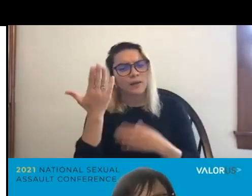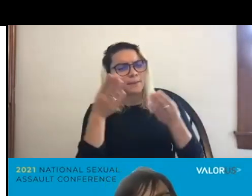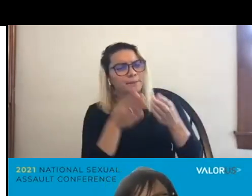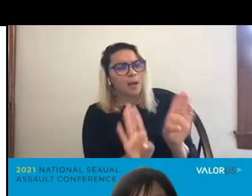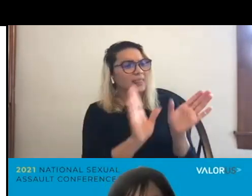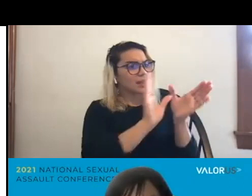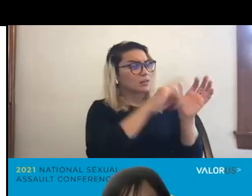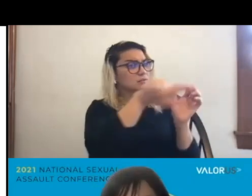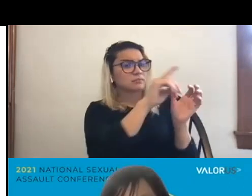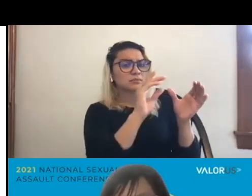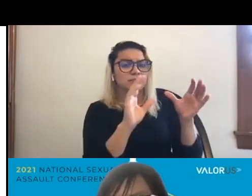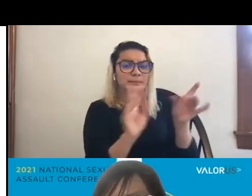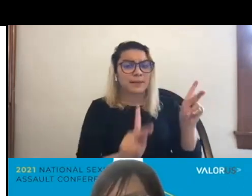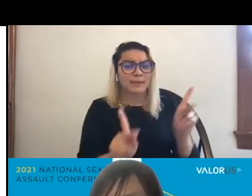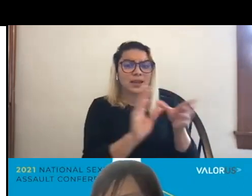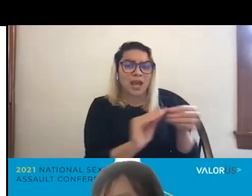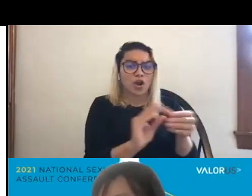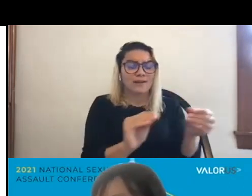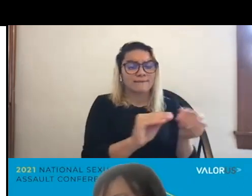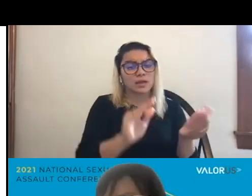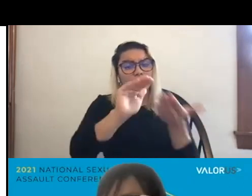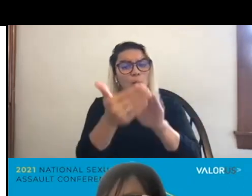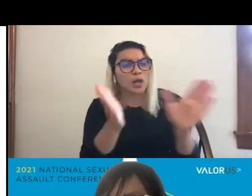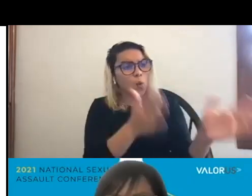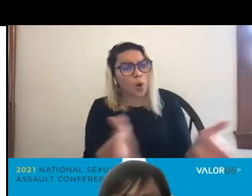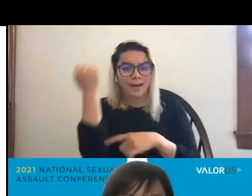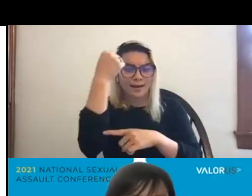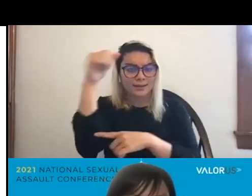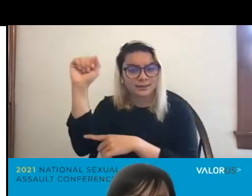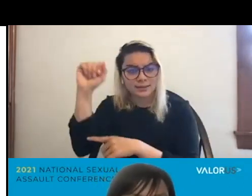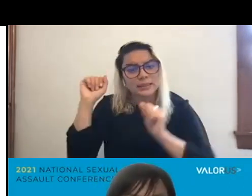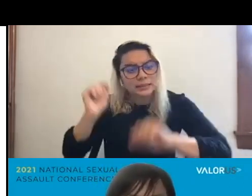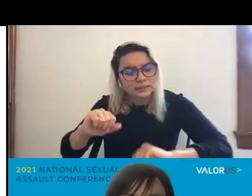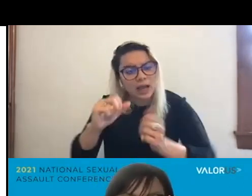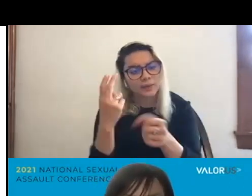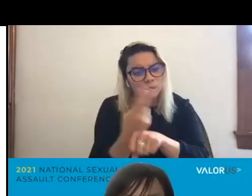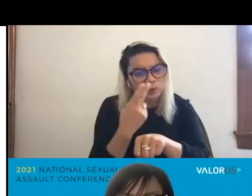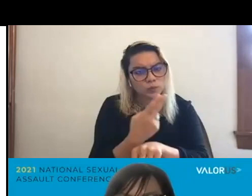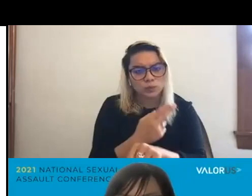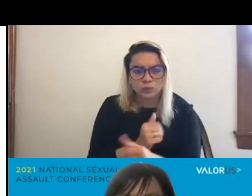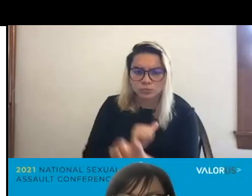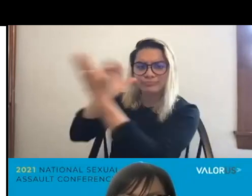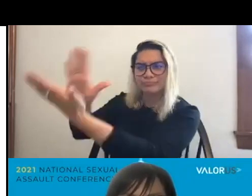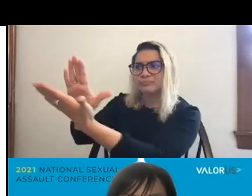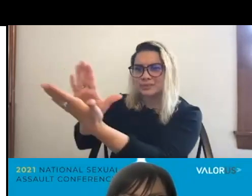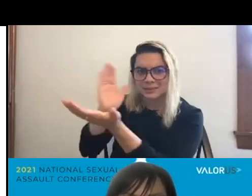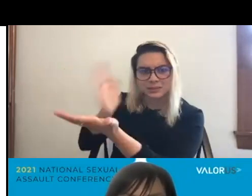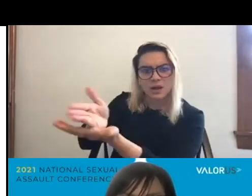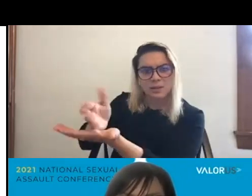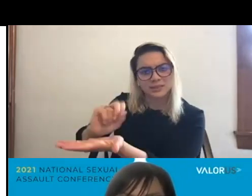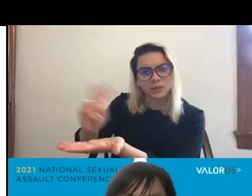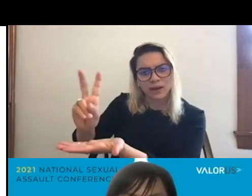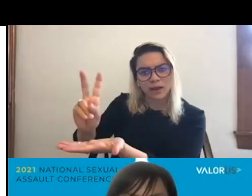as strategies to disrupt sexual violence, and the ways in which sexual violence, sexual